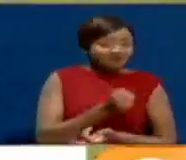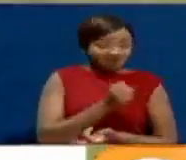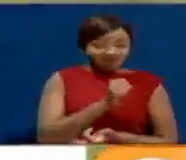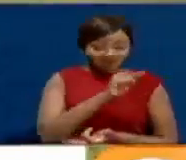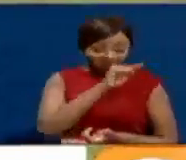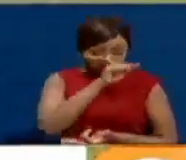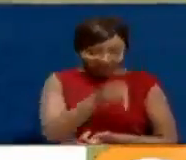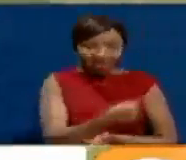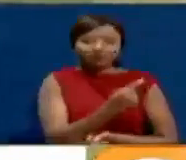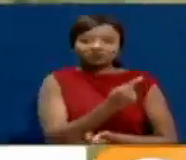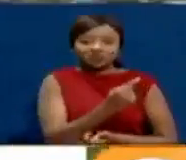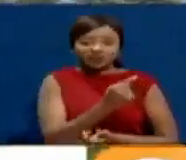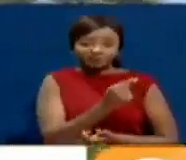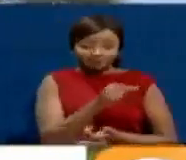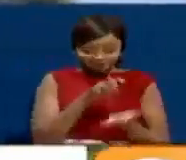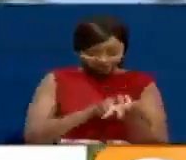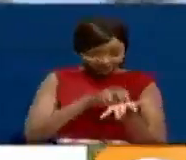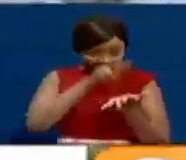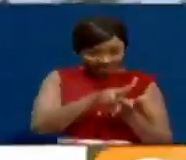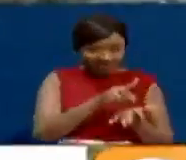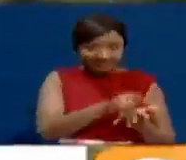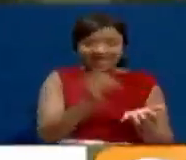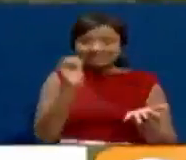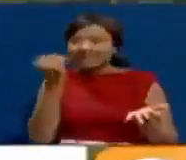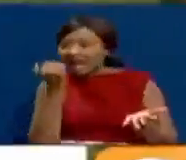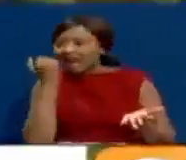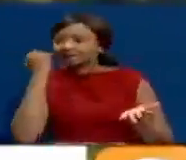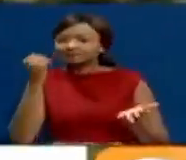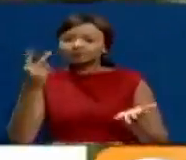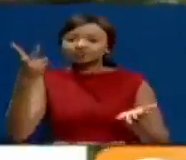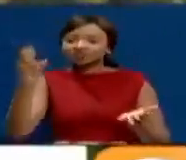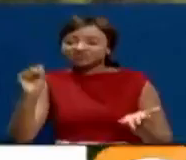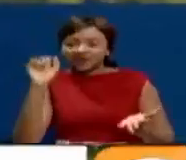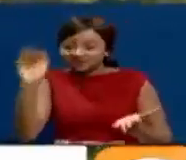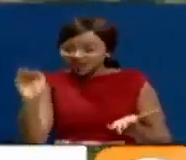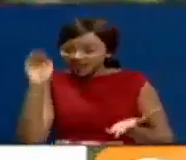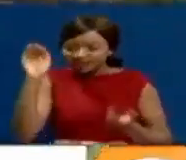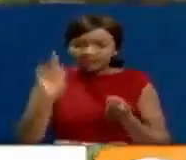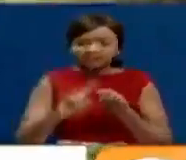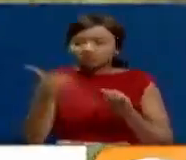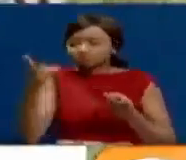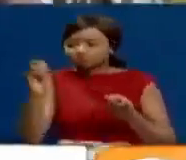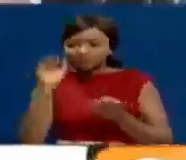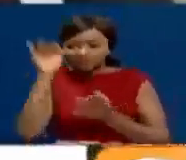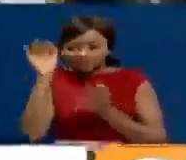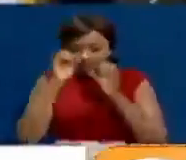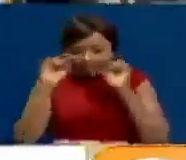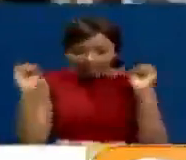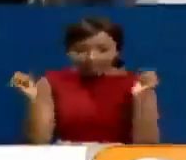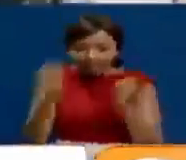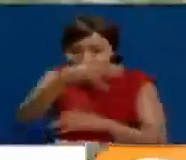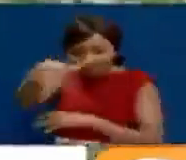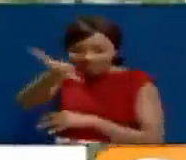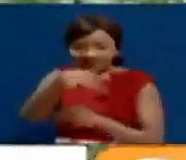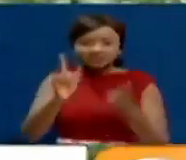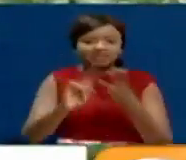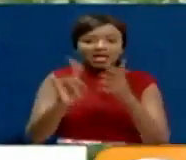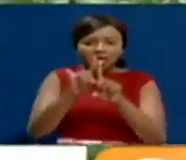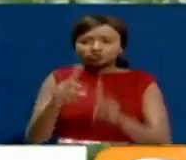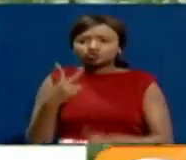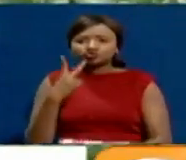1 ton, eating as much as 10 elephants or 25 camels or even 2,500 people. Mandera's